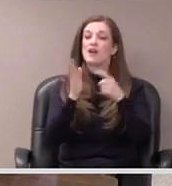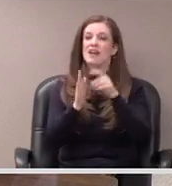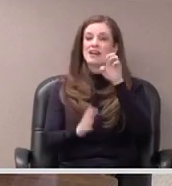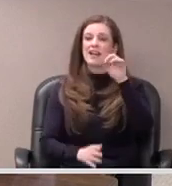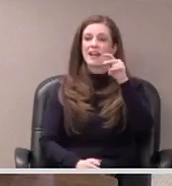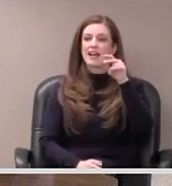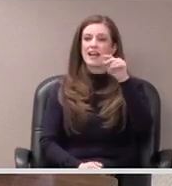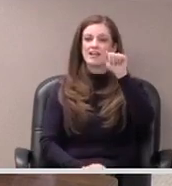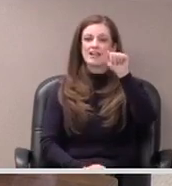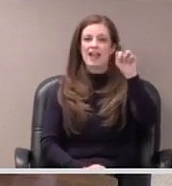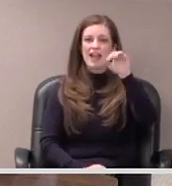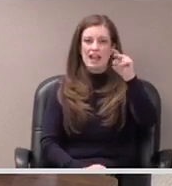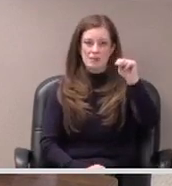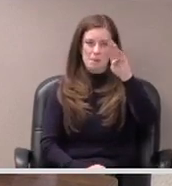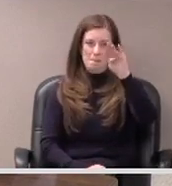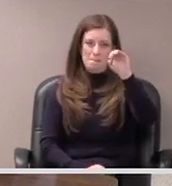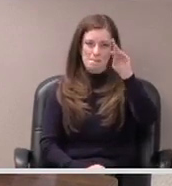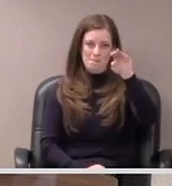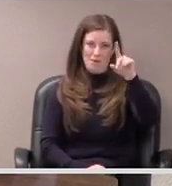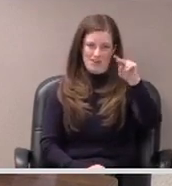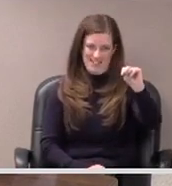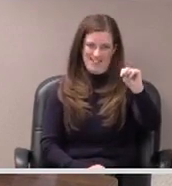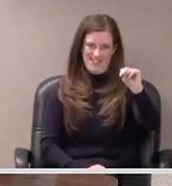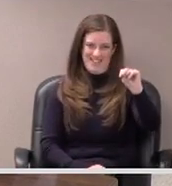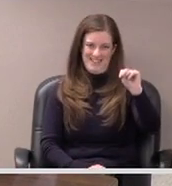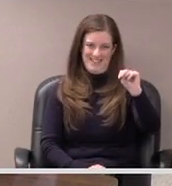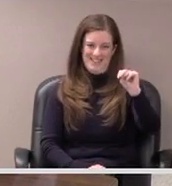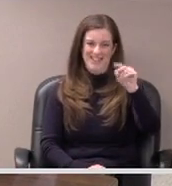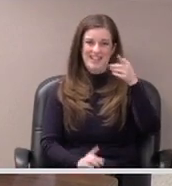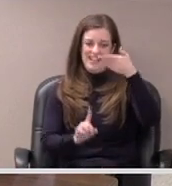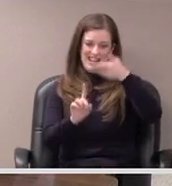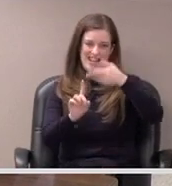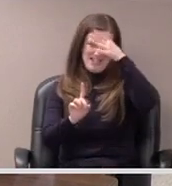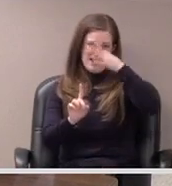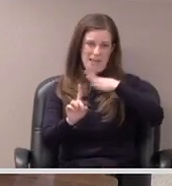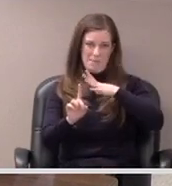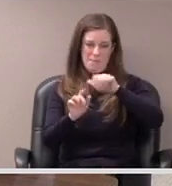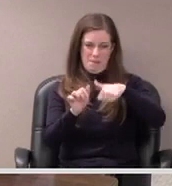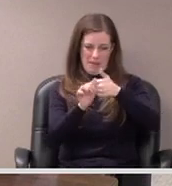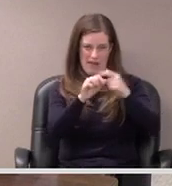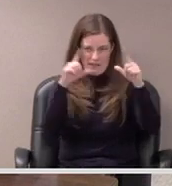Aaron Borton. Aaron has been the man behind the camera